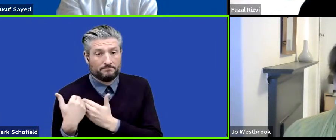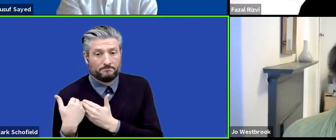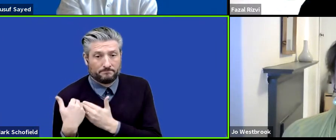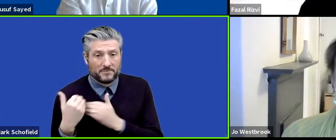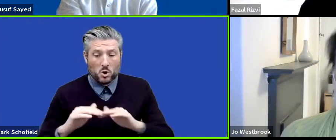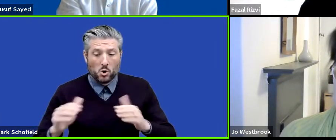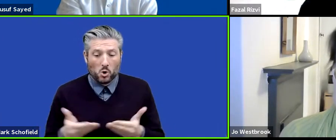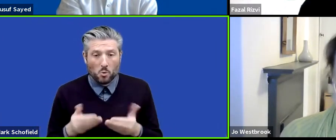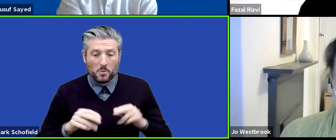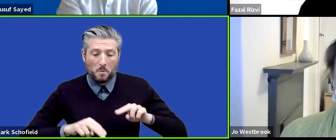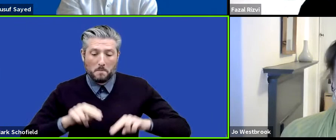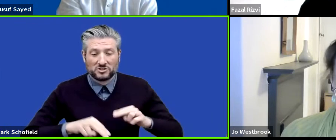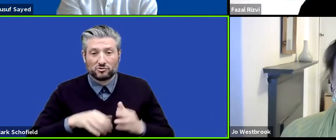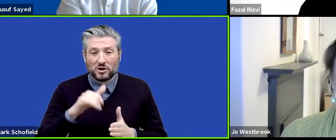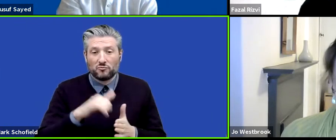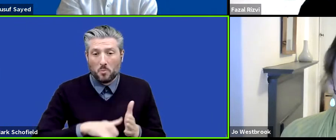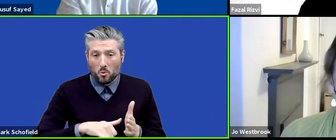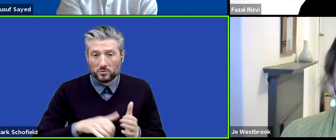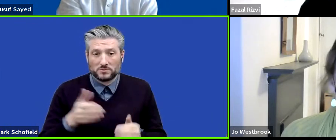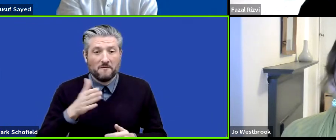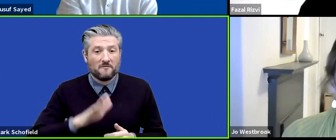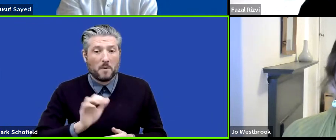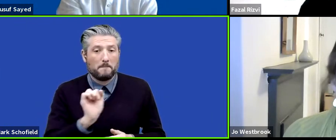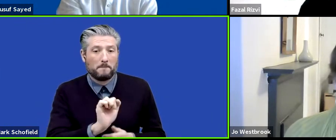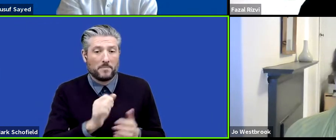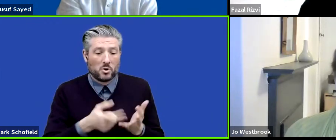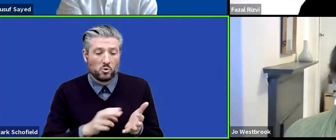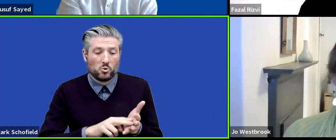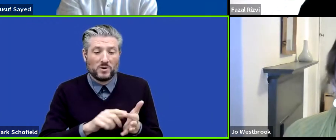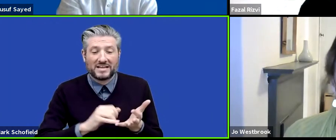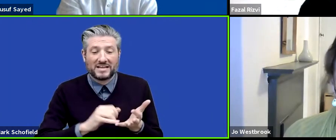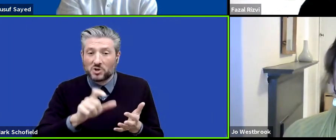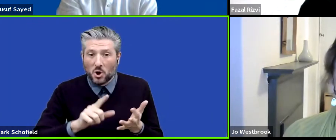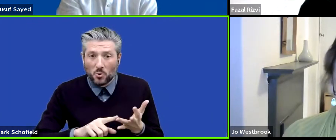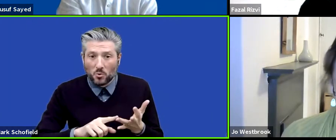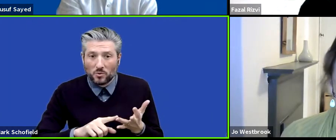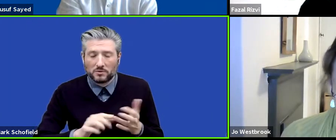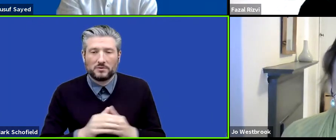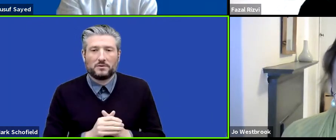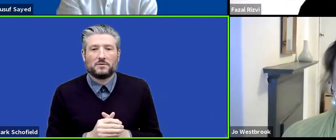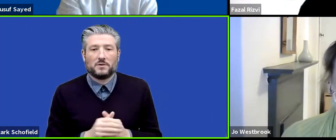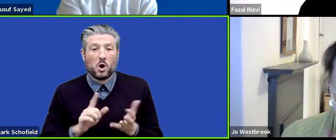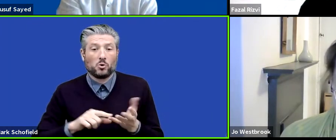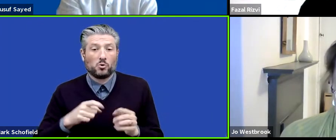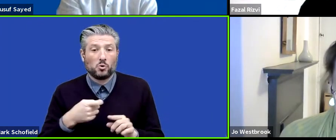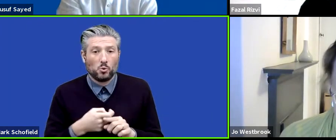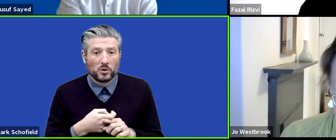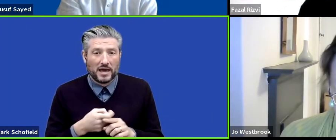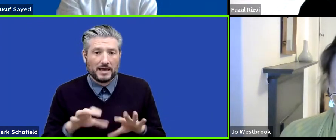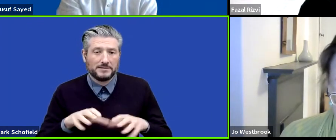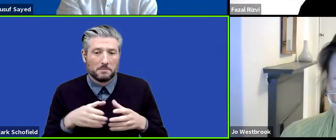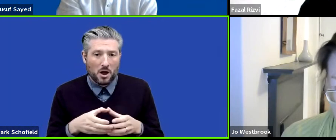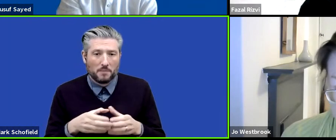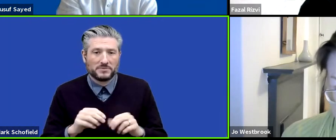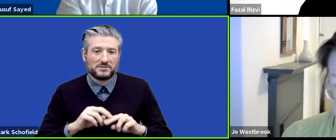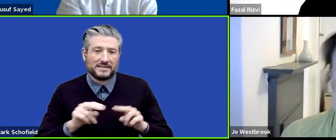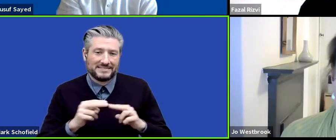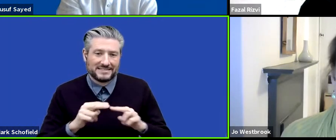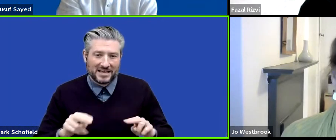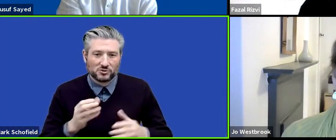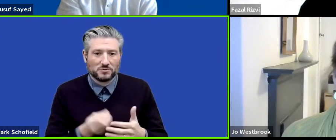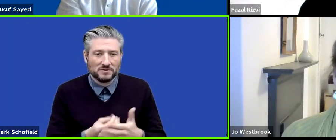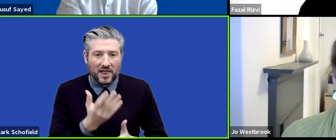team leader for Education and Skills, the Department for International Development the UK, and the head of Department